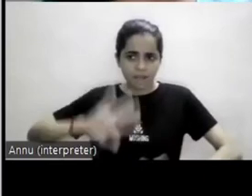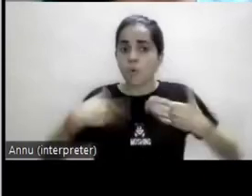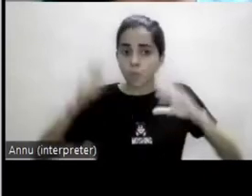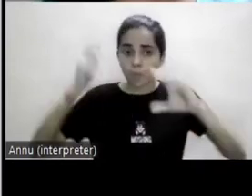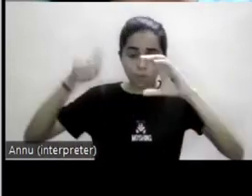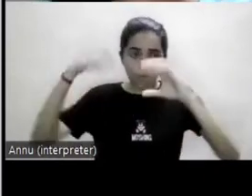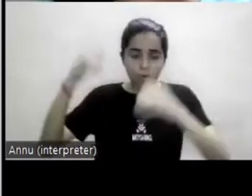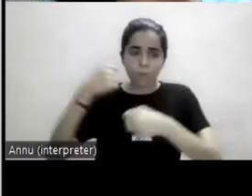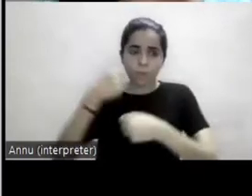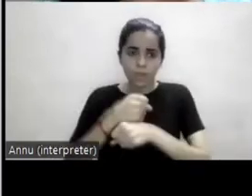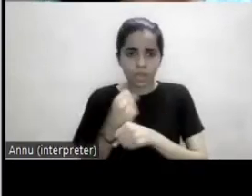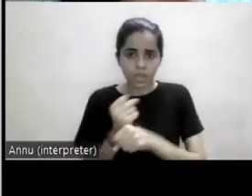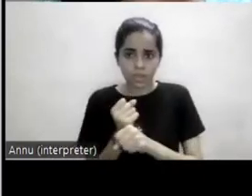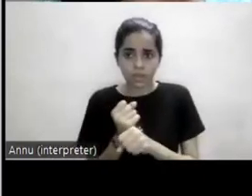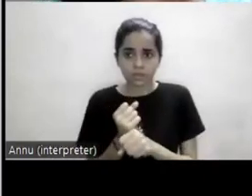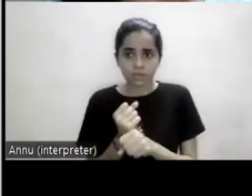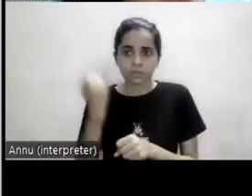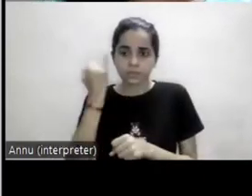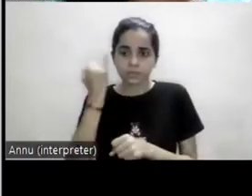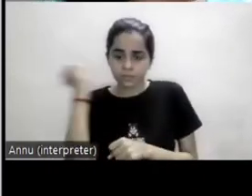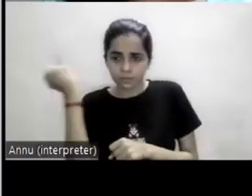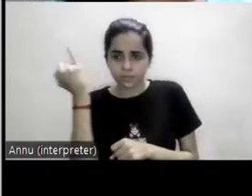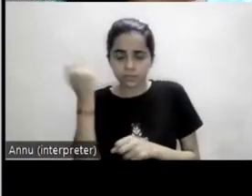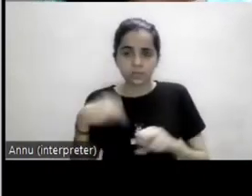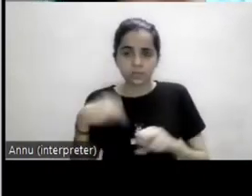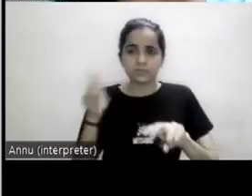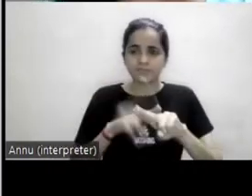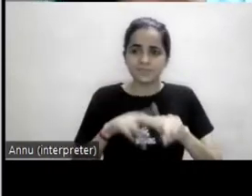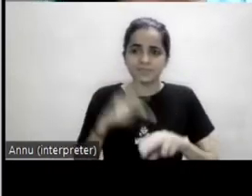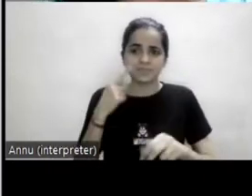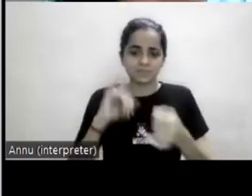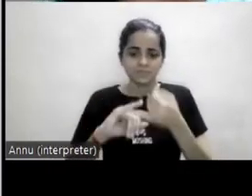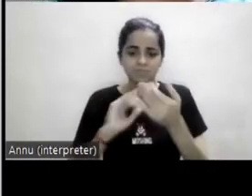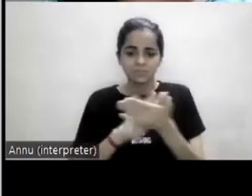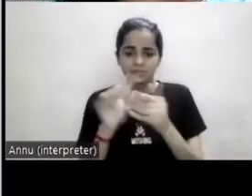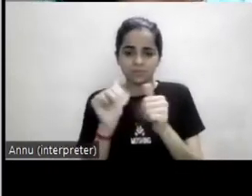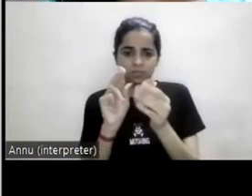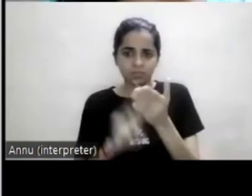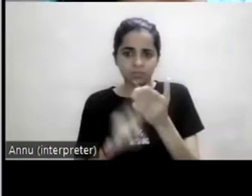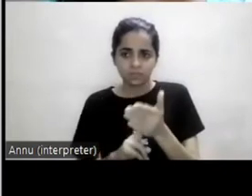ending. So this idea of, you know, Ishan winning an award